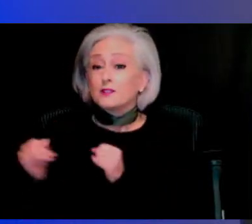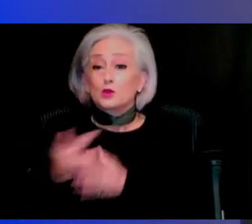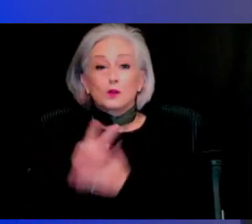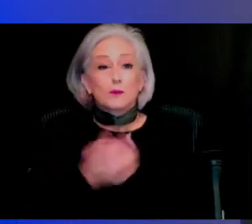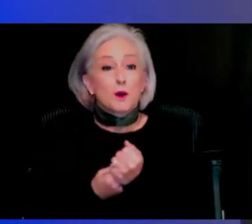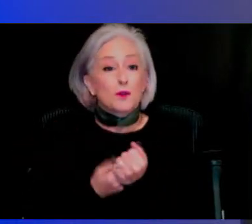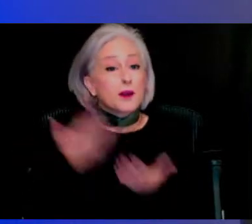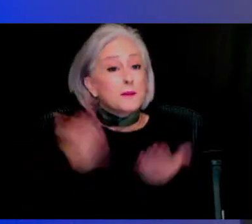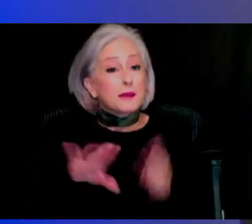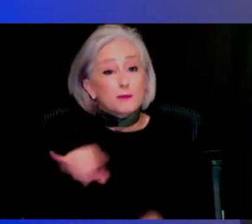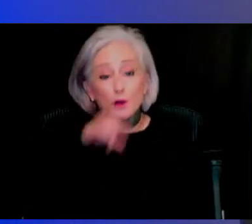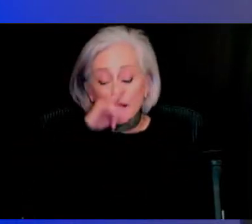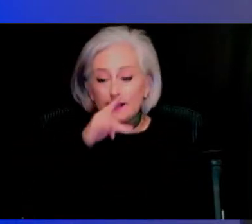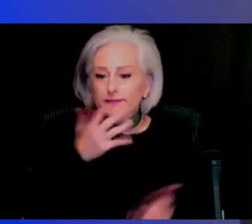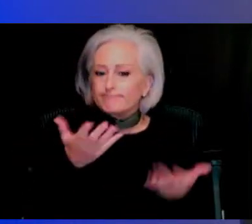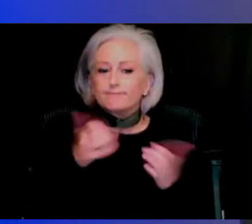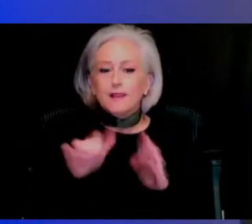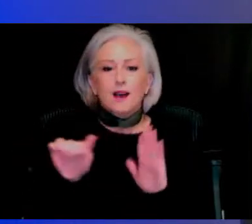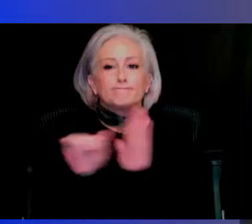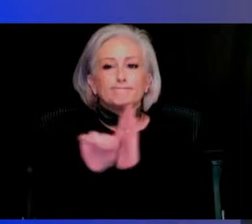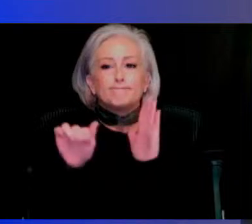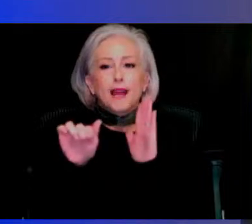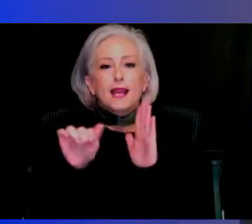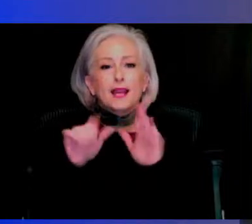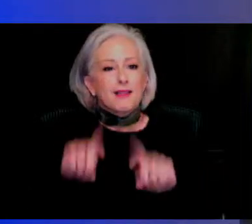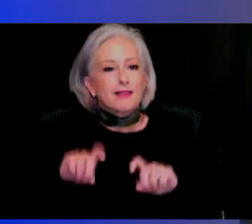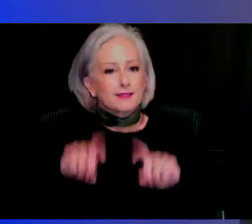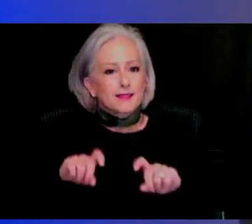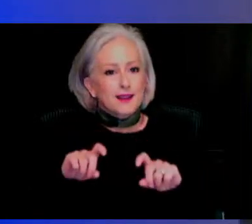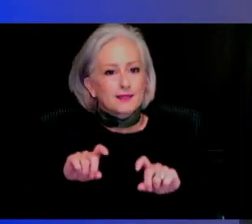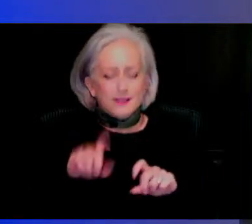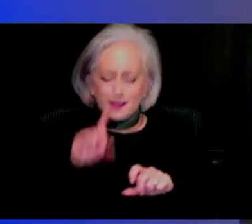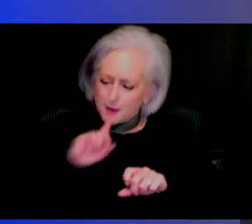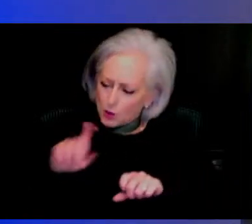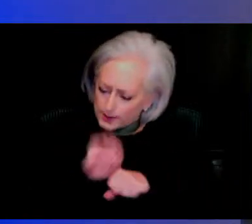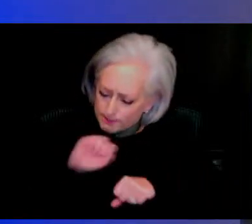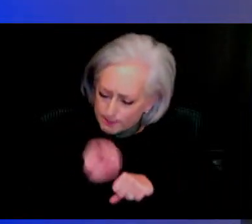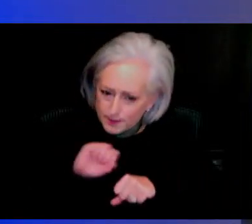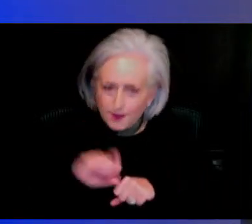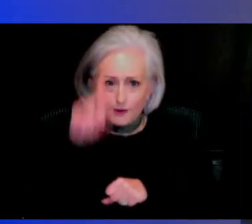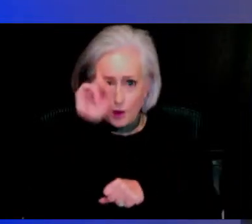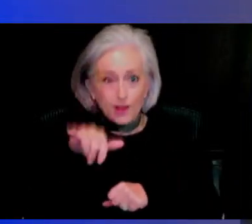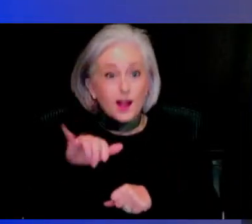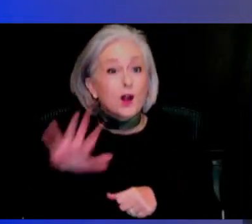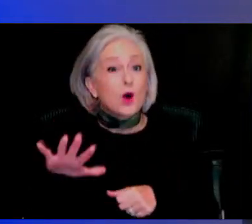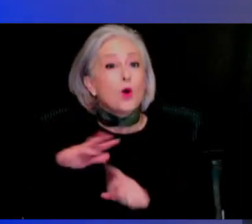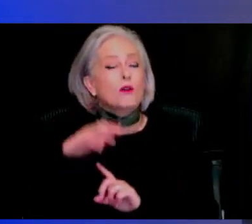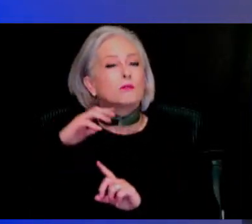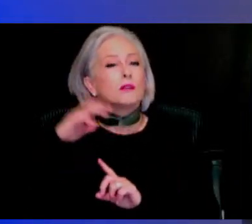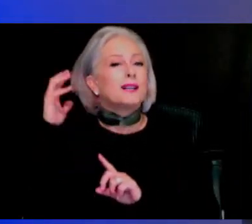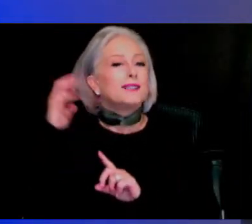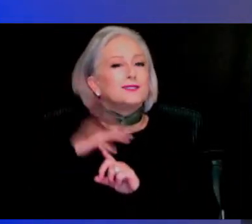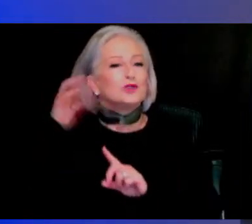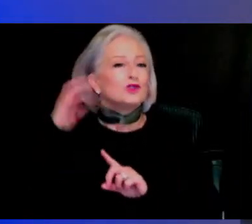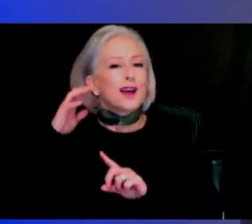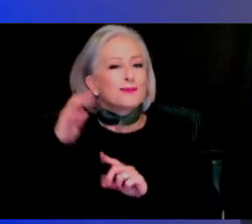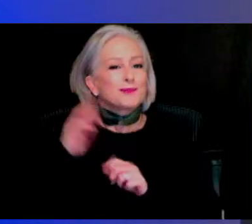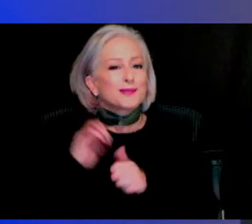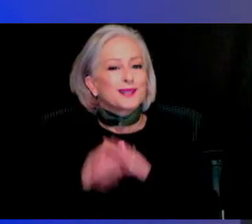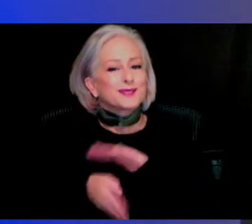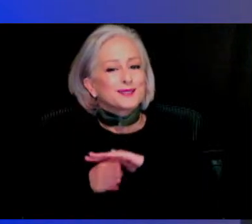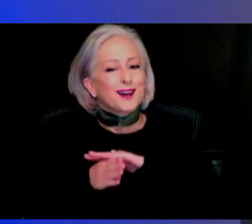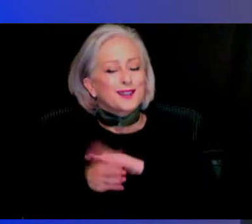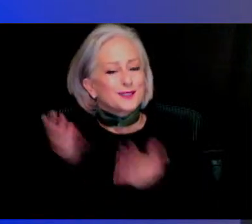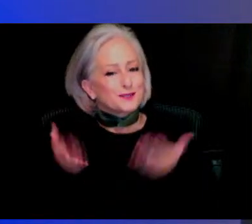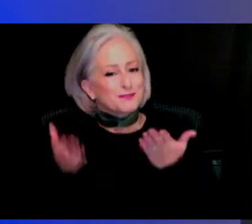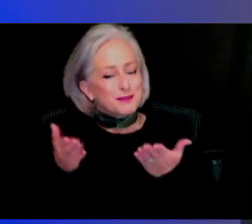on this test that they worked really hard on, or Dr. Hawk, son wins a championship. So being able to reflect on some of these great things that have happened over the course of